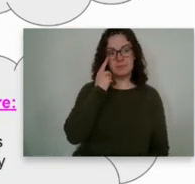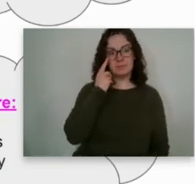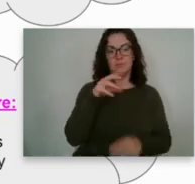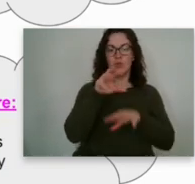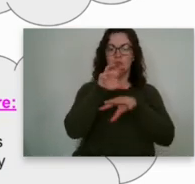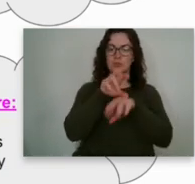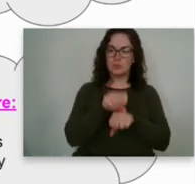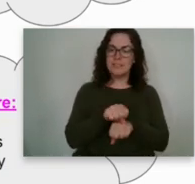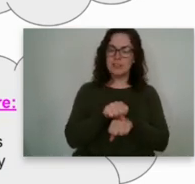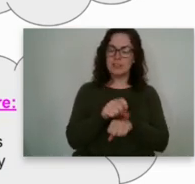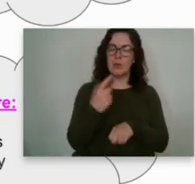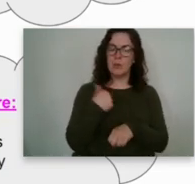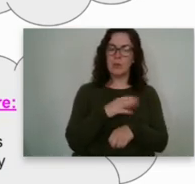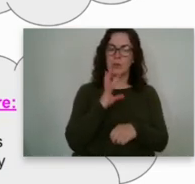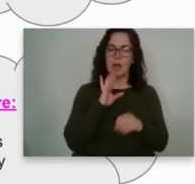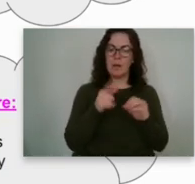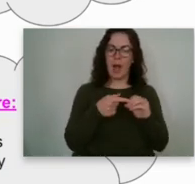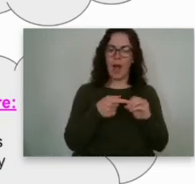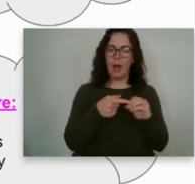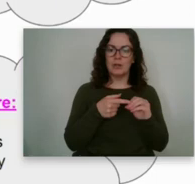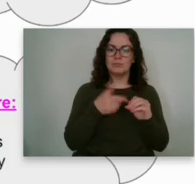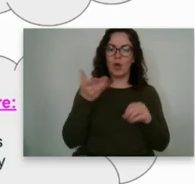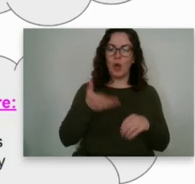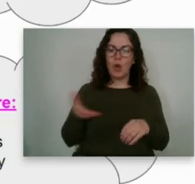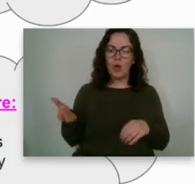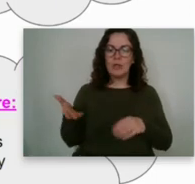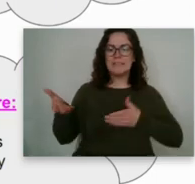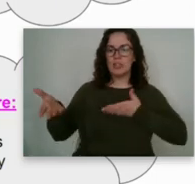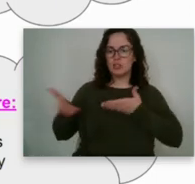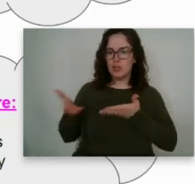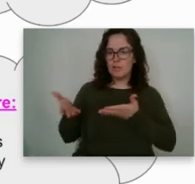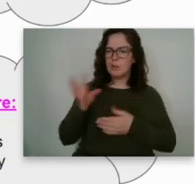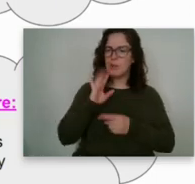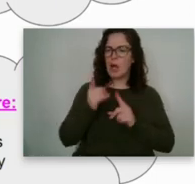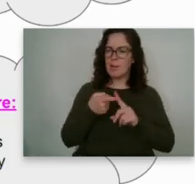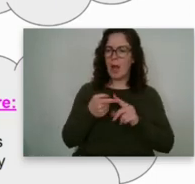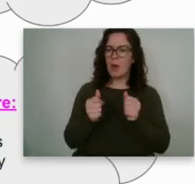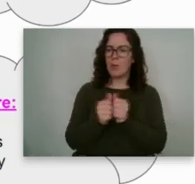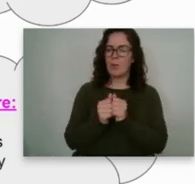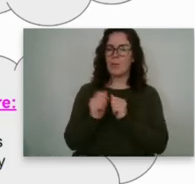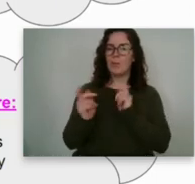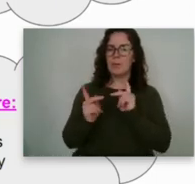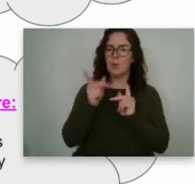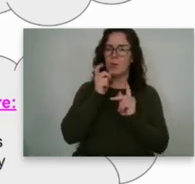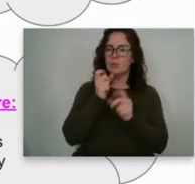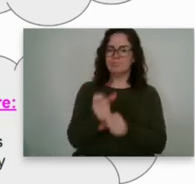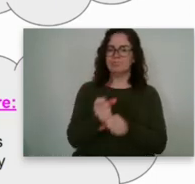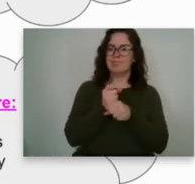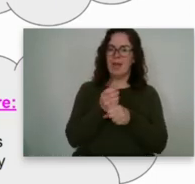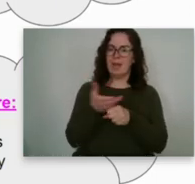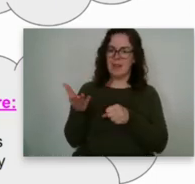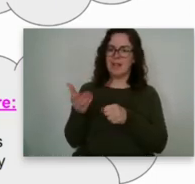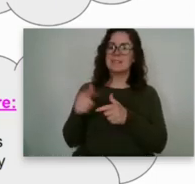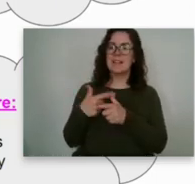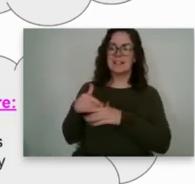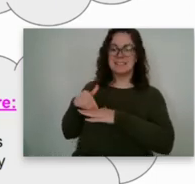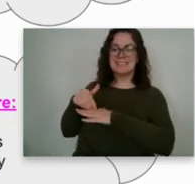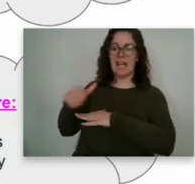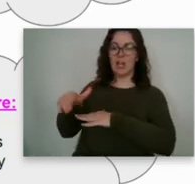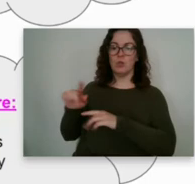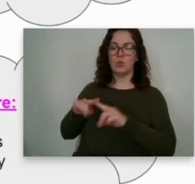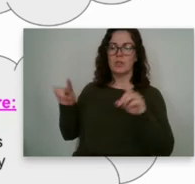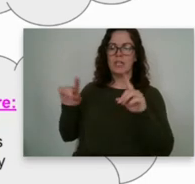Traditions, like we were talking about, goods and services, like we just talked about, with people producing things and sending them out to